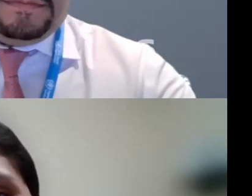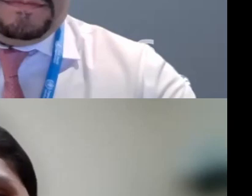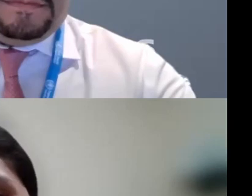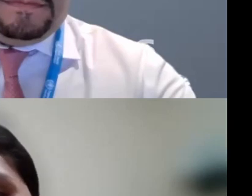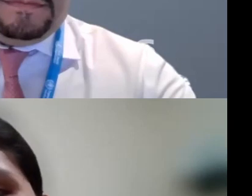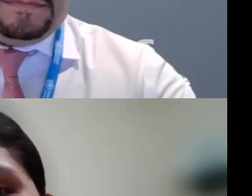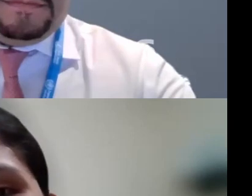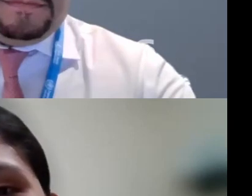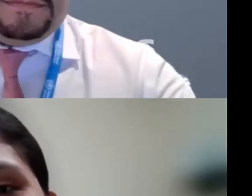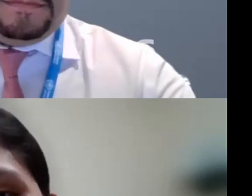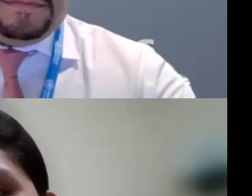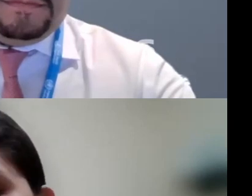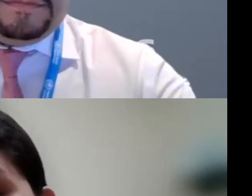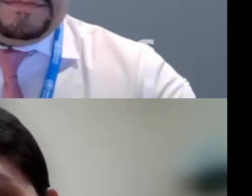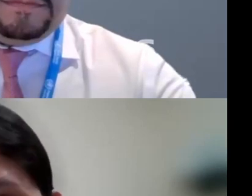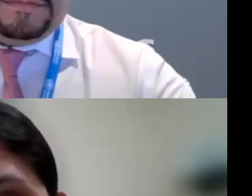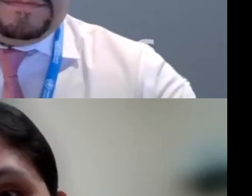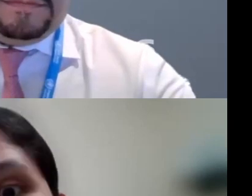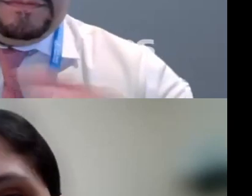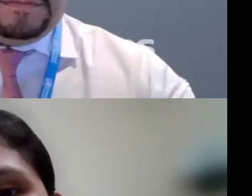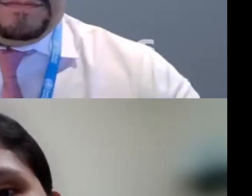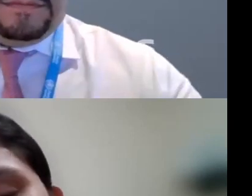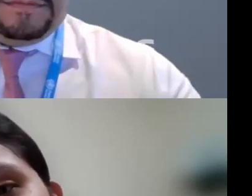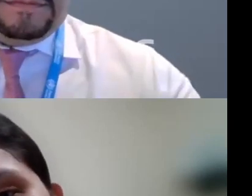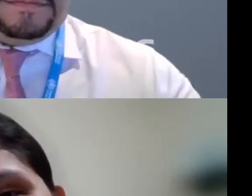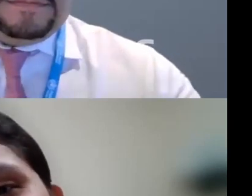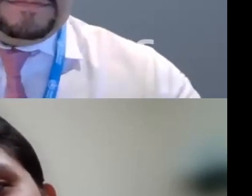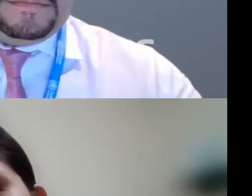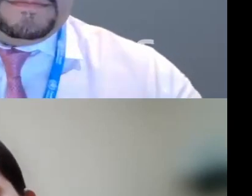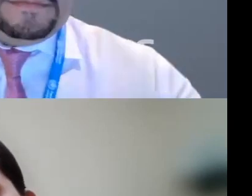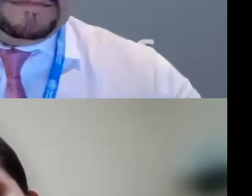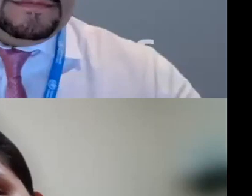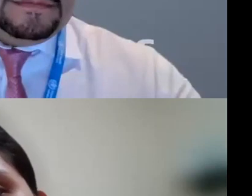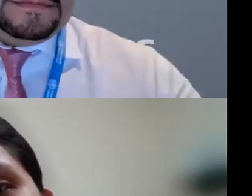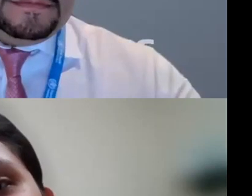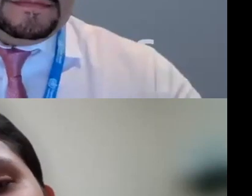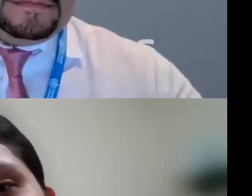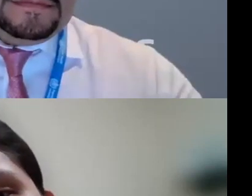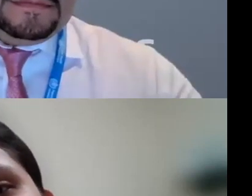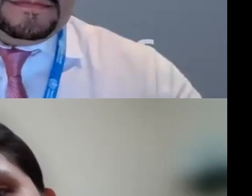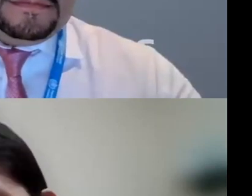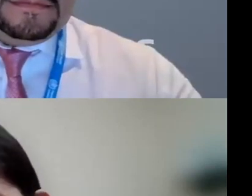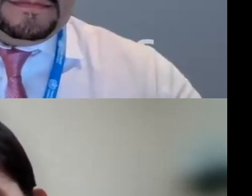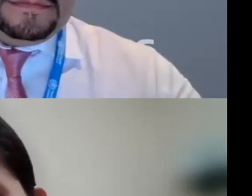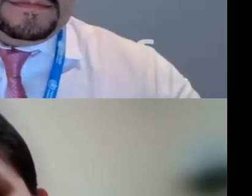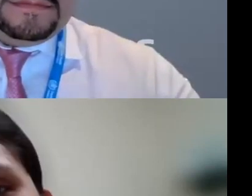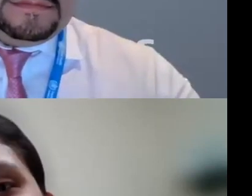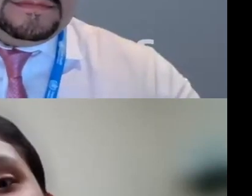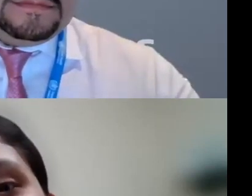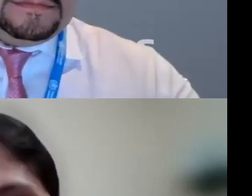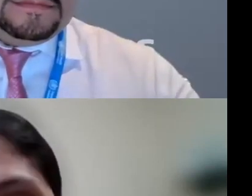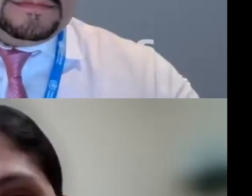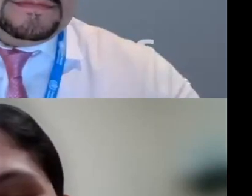perspectives. And at the end, if we want to target also and to benefit the children and youth, we also need children and youth